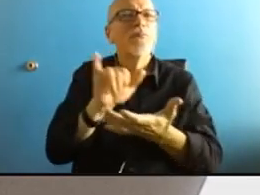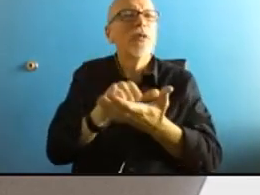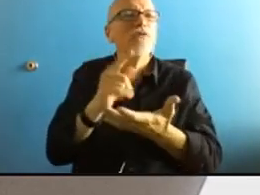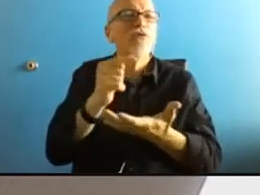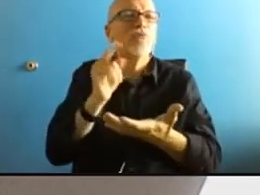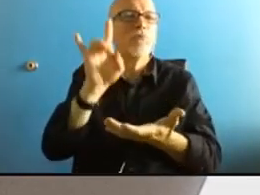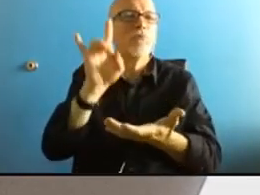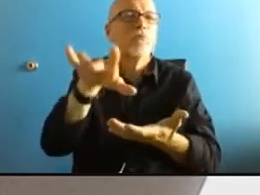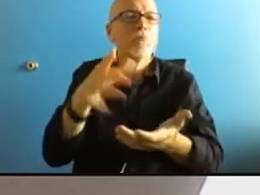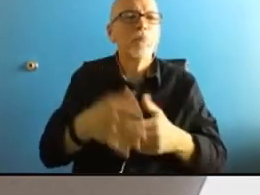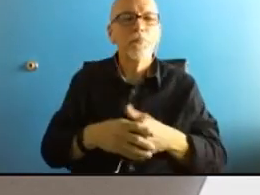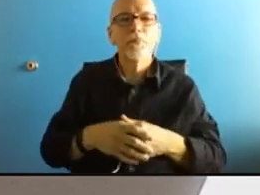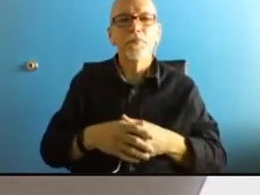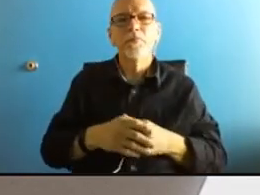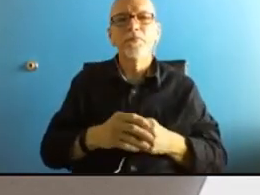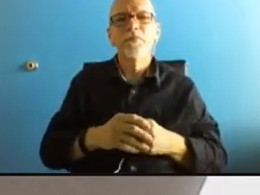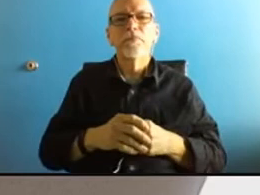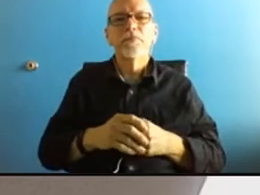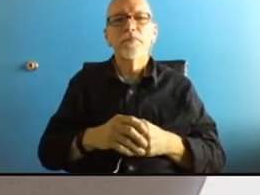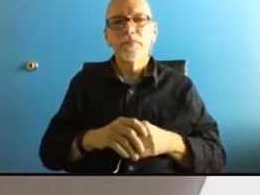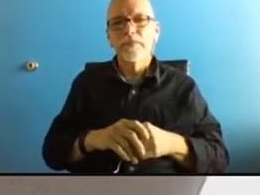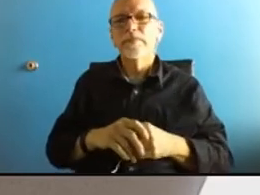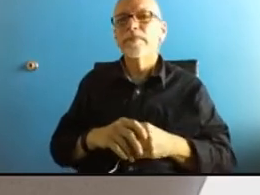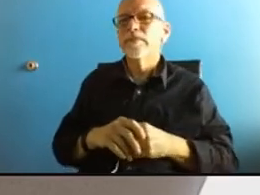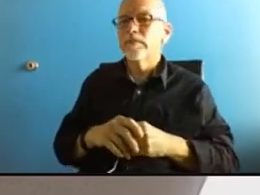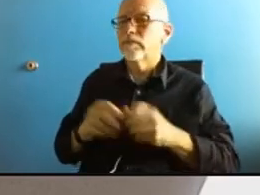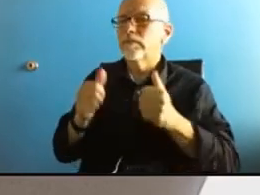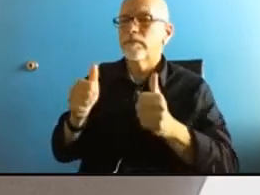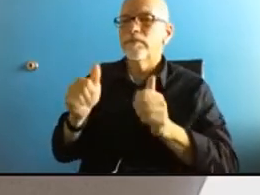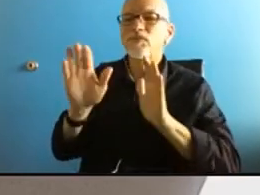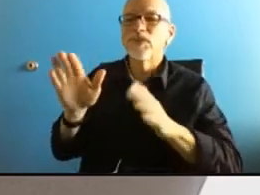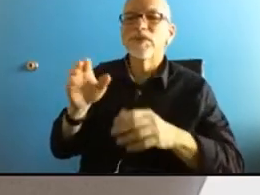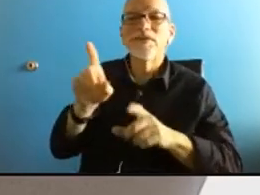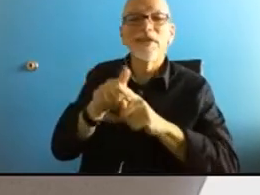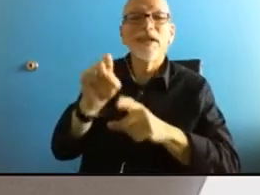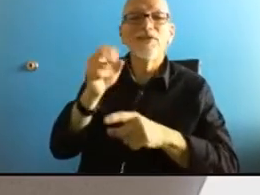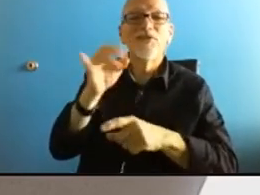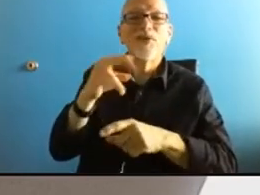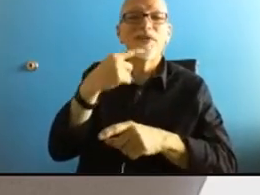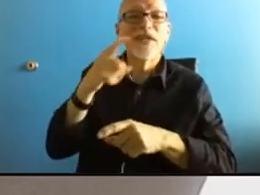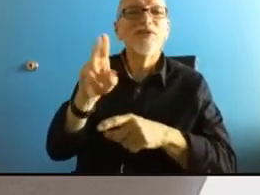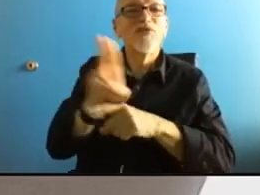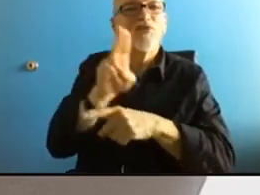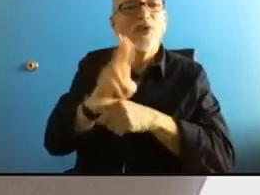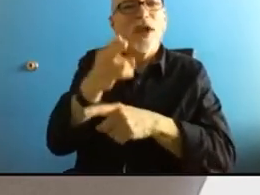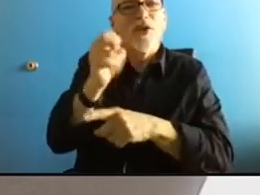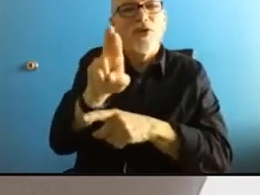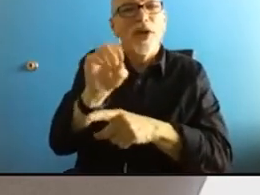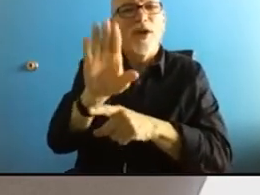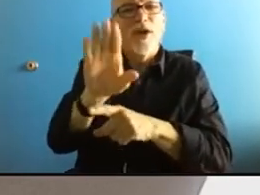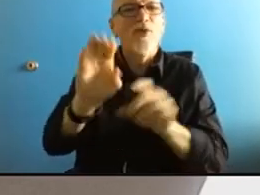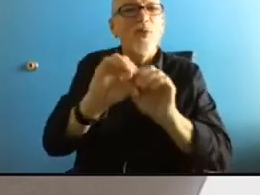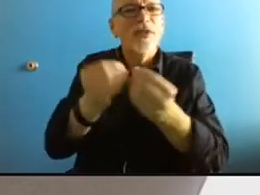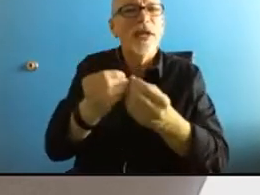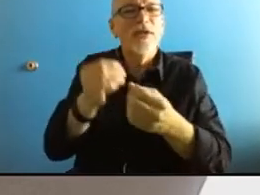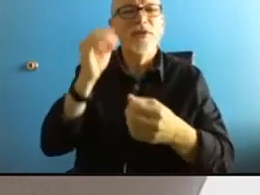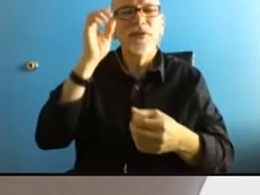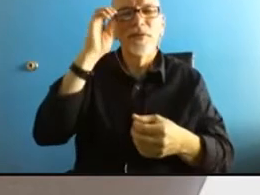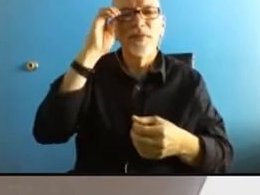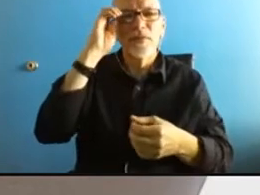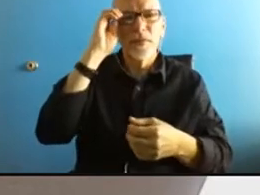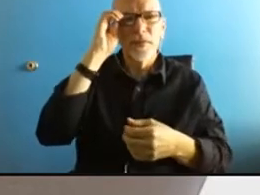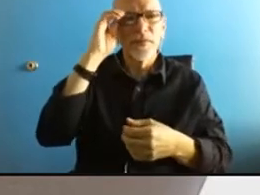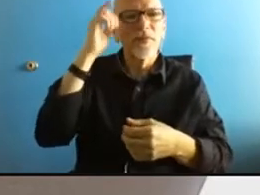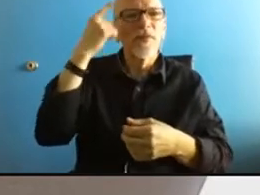thought. Yeah, that's great. And like Shireen said, please utilize her and her organization for